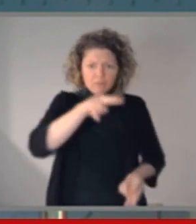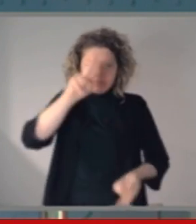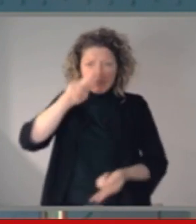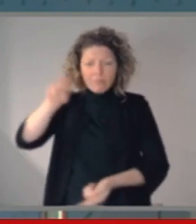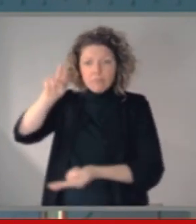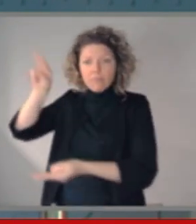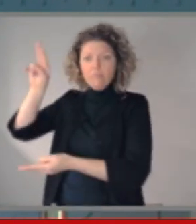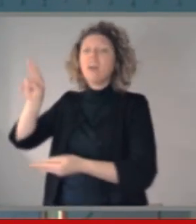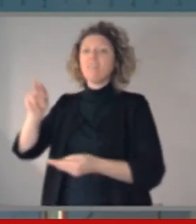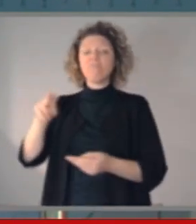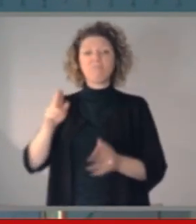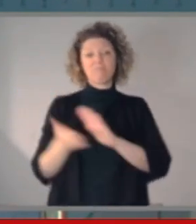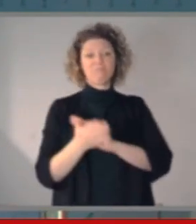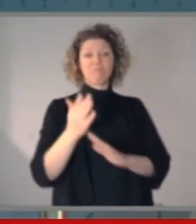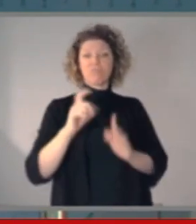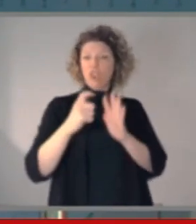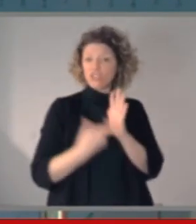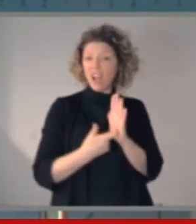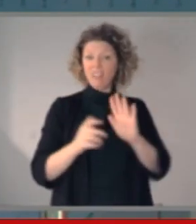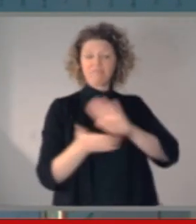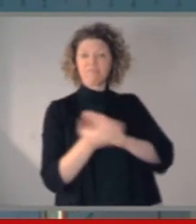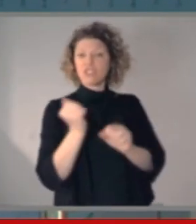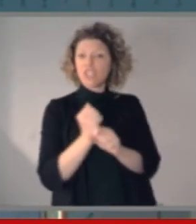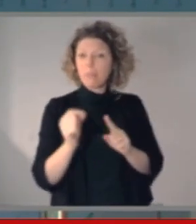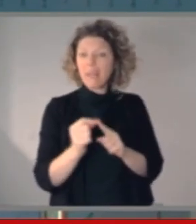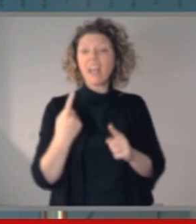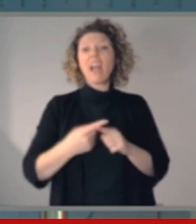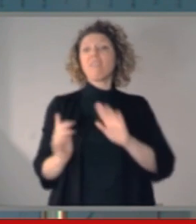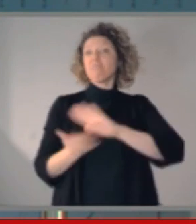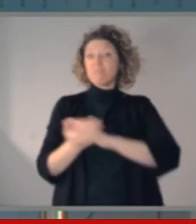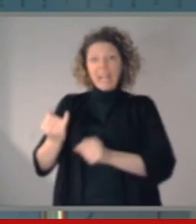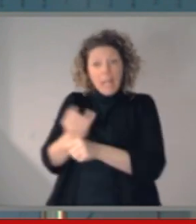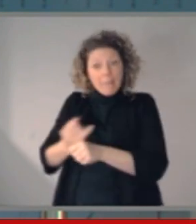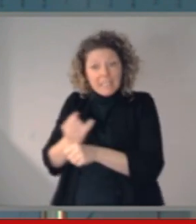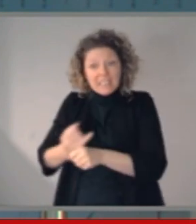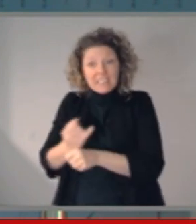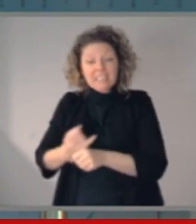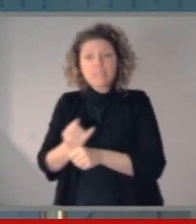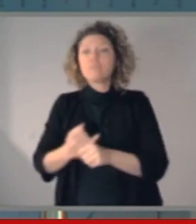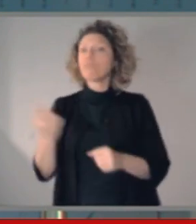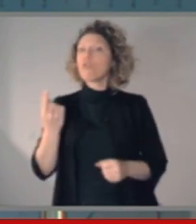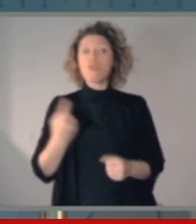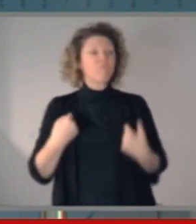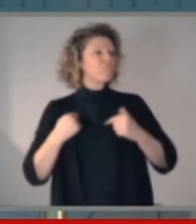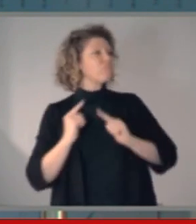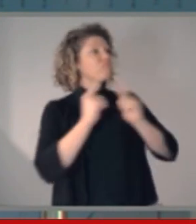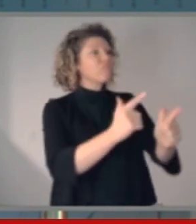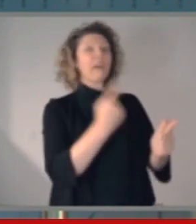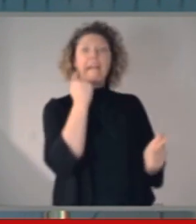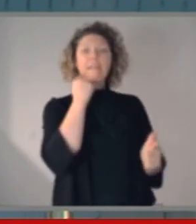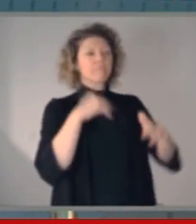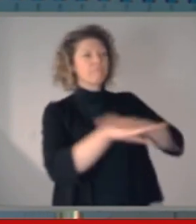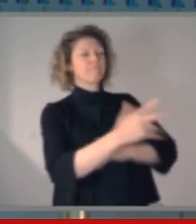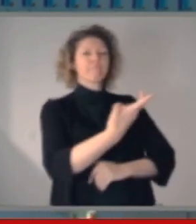program forward. So thank you, GPs, thank you, pharmacists, thank you, Australians, going in and supporting that effort. I said in question time